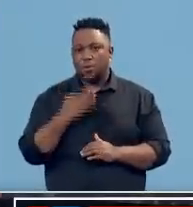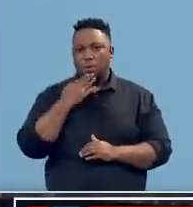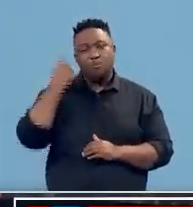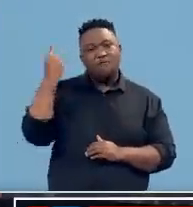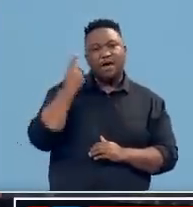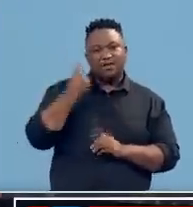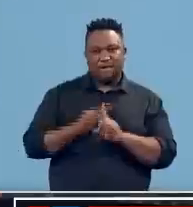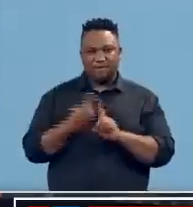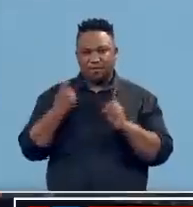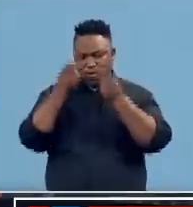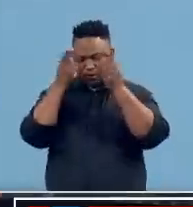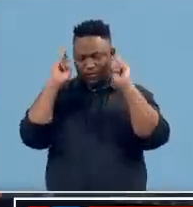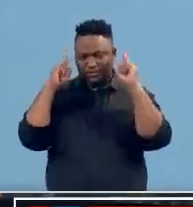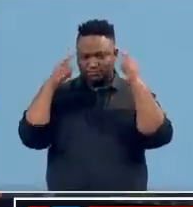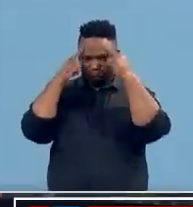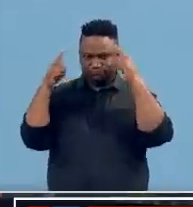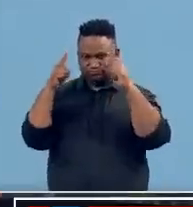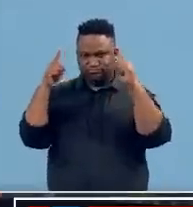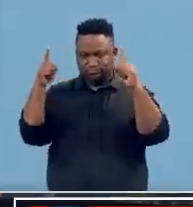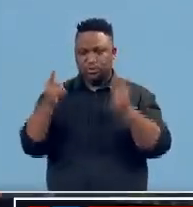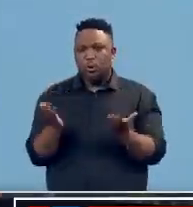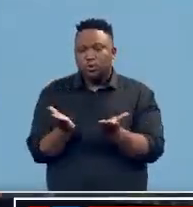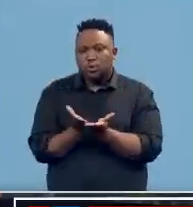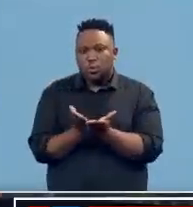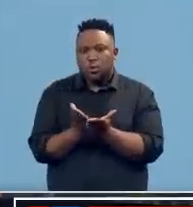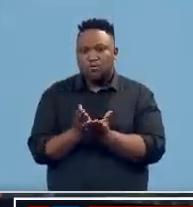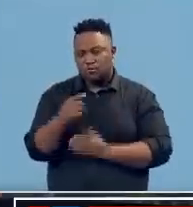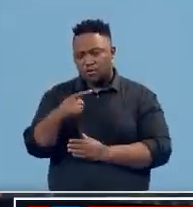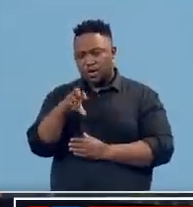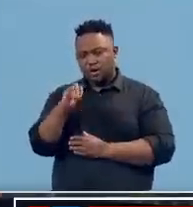is Professor Ray Durrheim, who is from the School of Geoscience at Wits University.